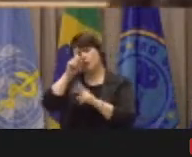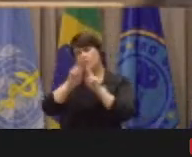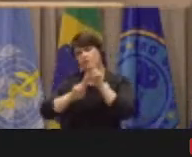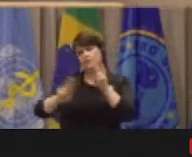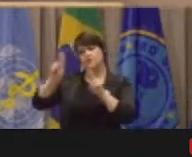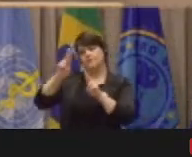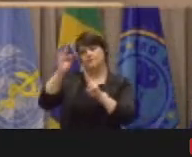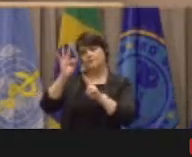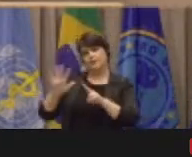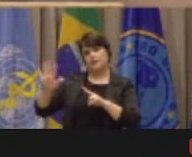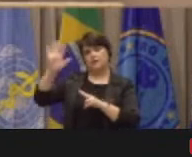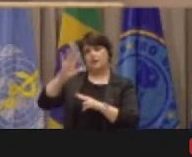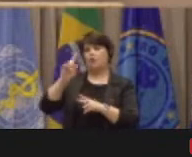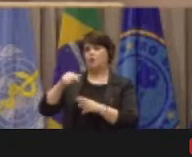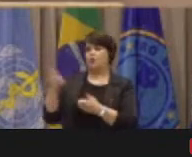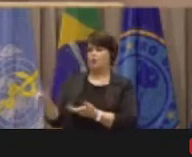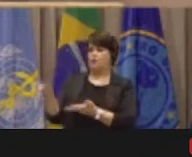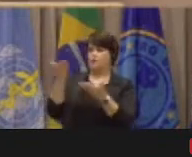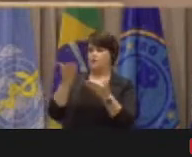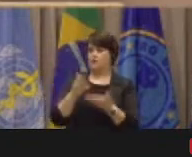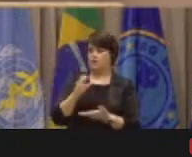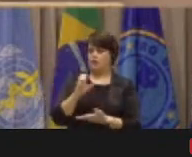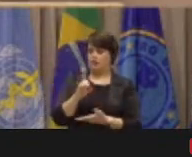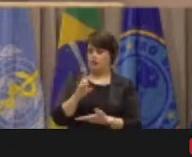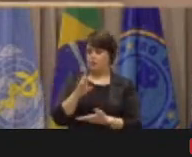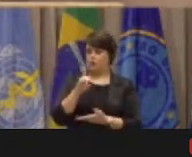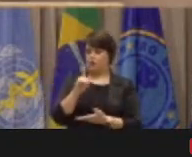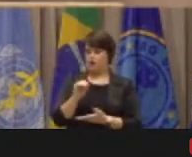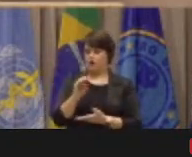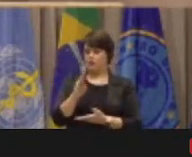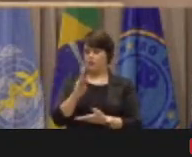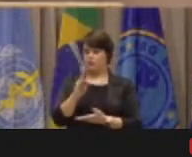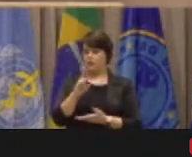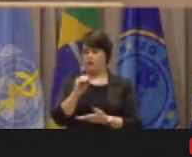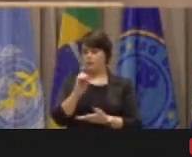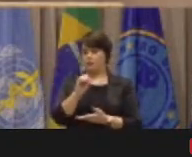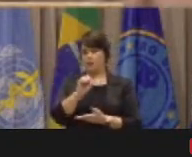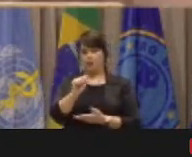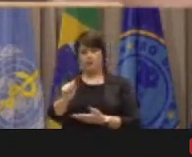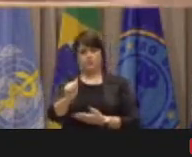Federal University hospitals, we invite Eduardo Barbosa Coelho.